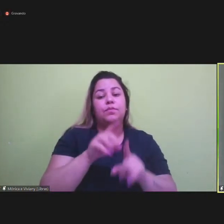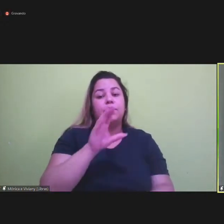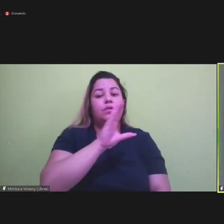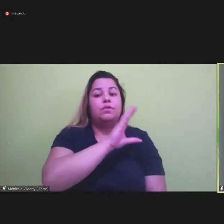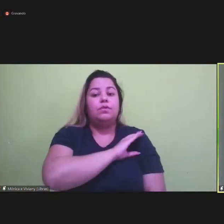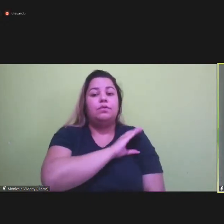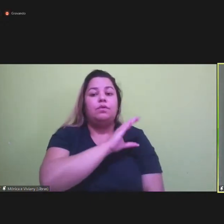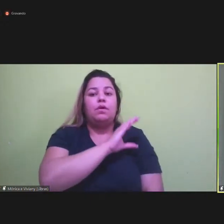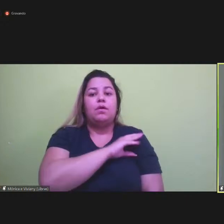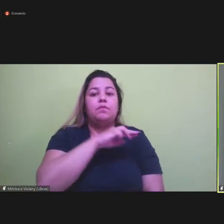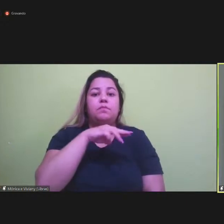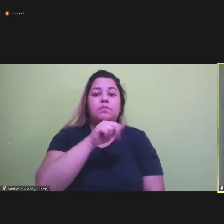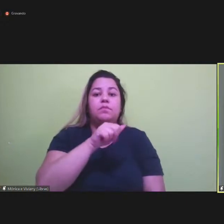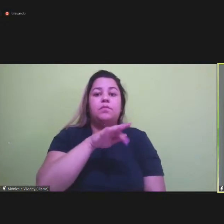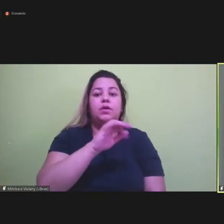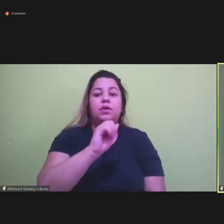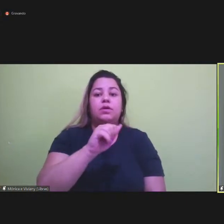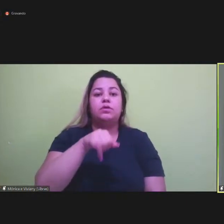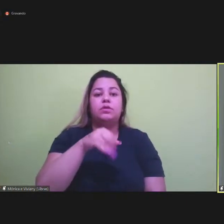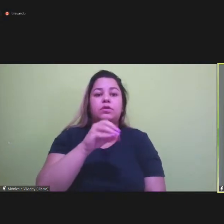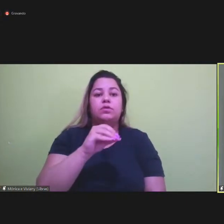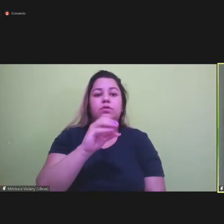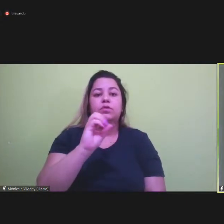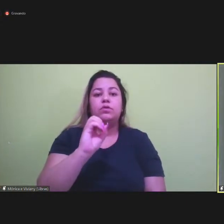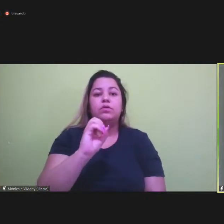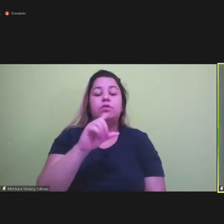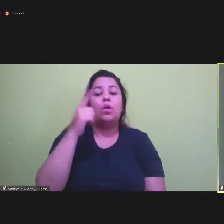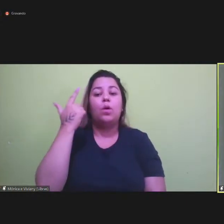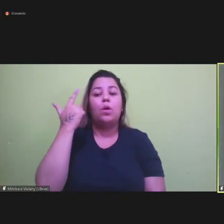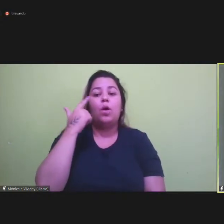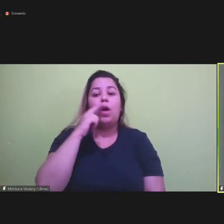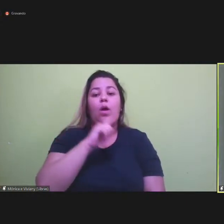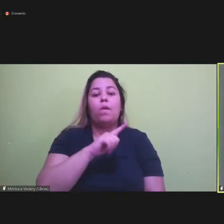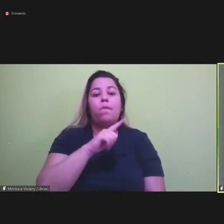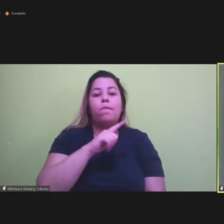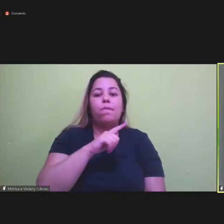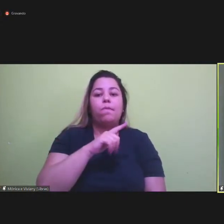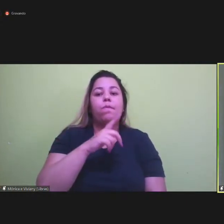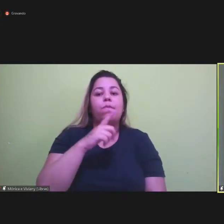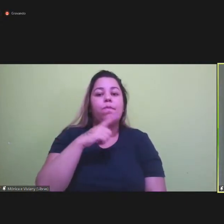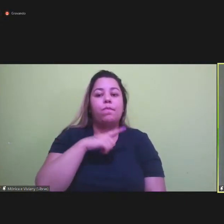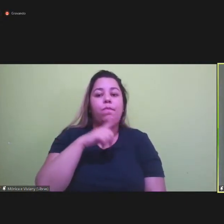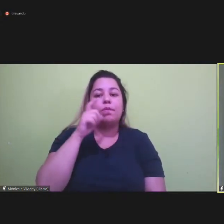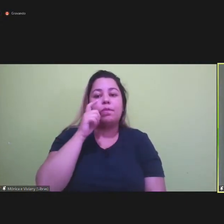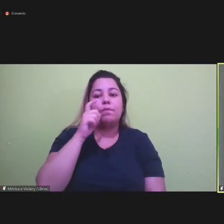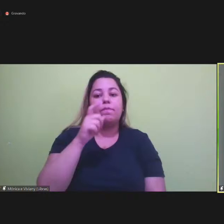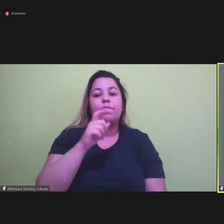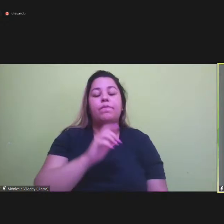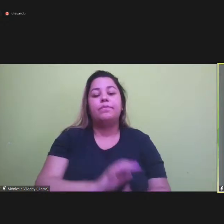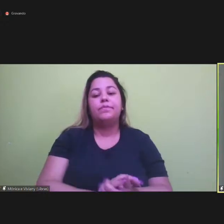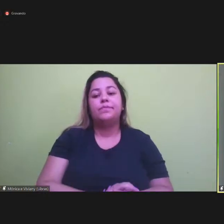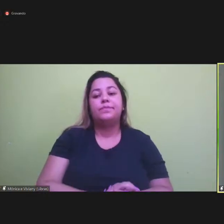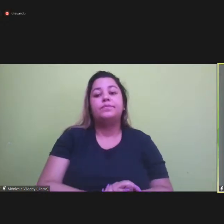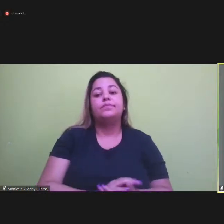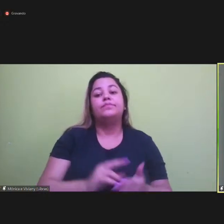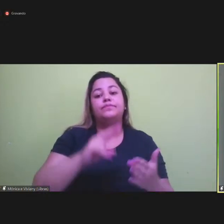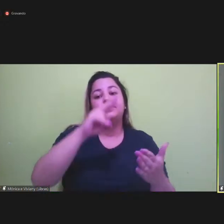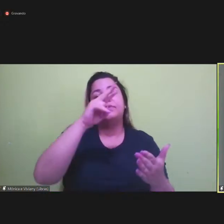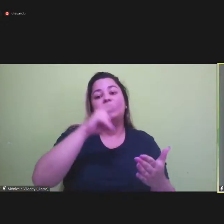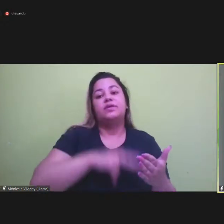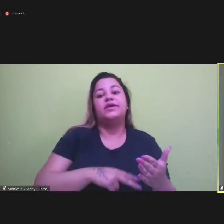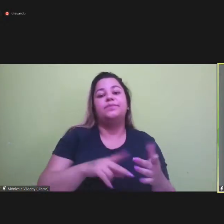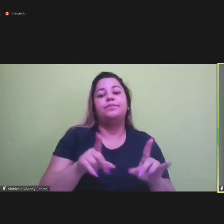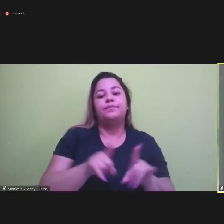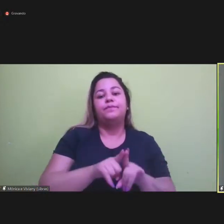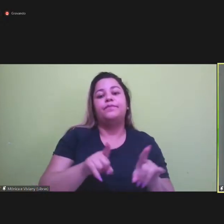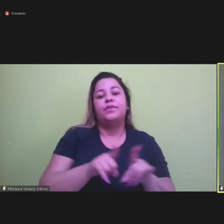already have been cooperating with. I'm seeing here Maria João. We also have others here that we have an interest to cooperate